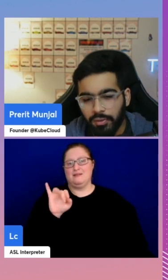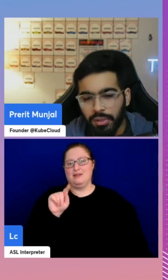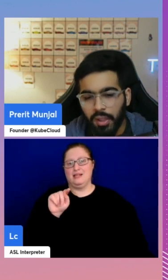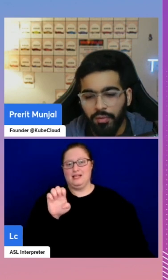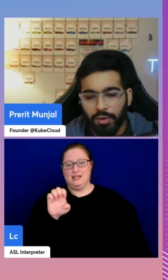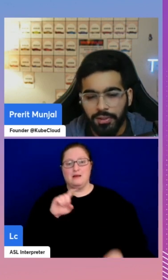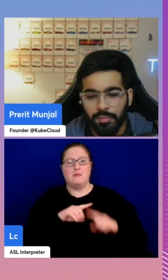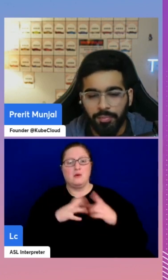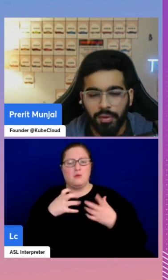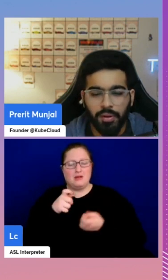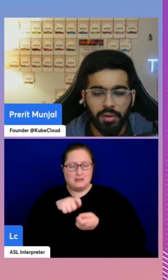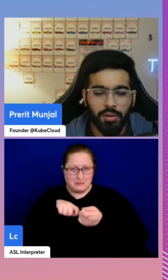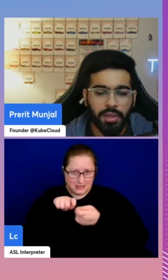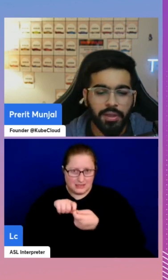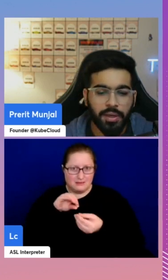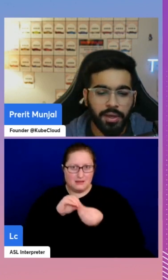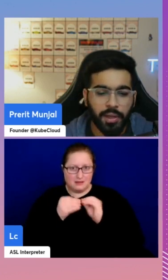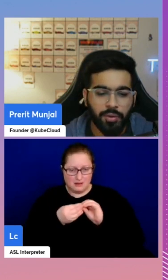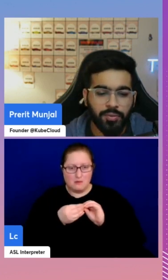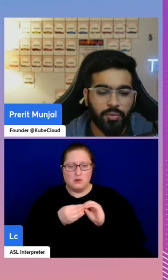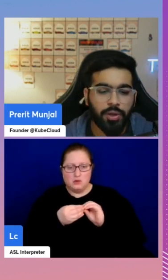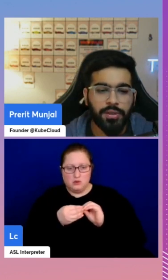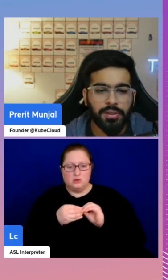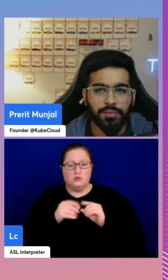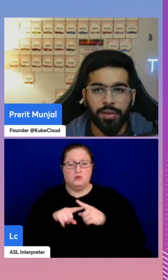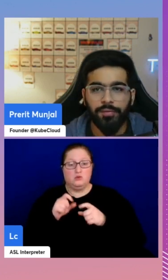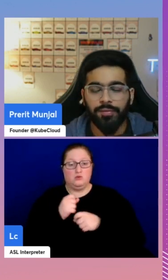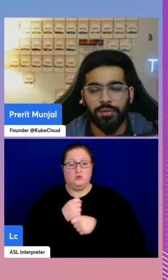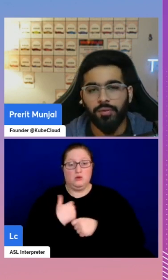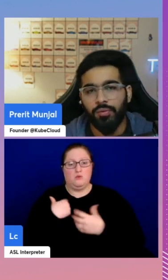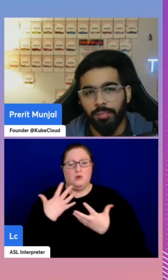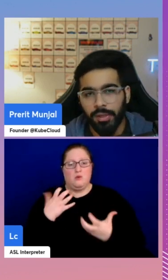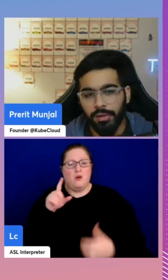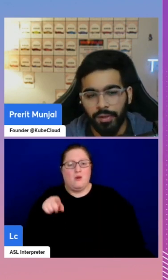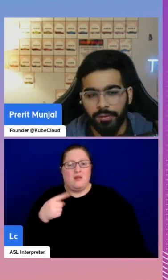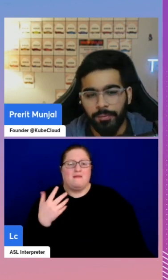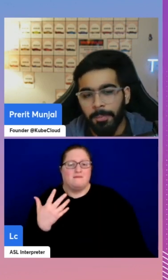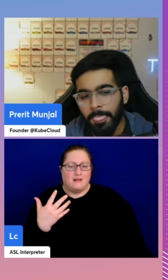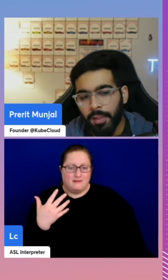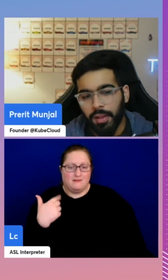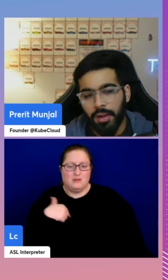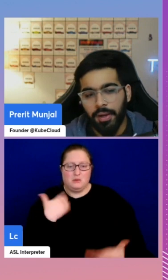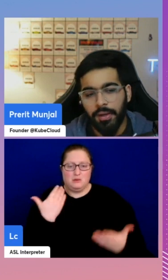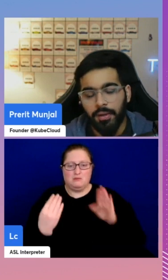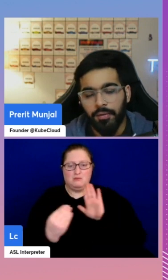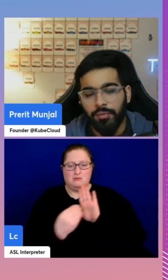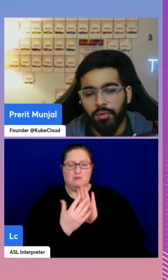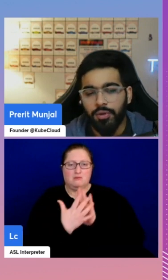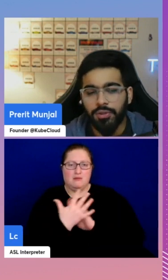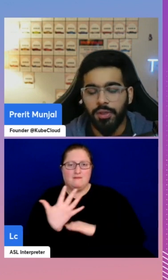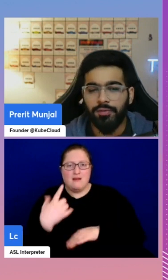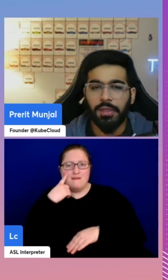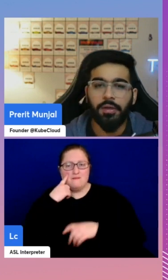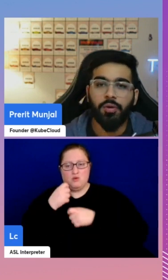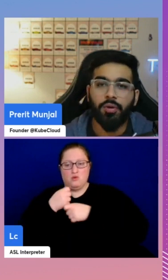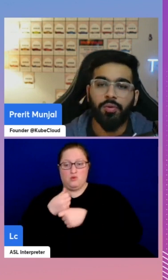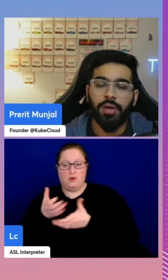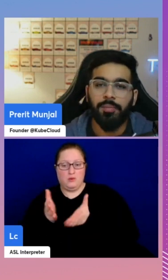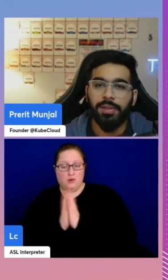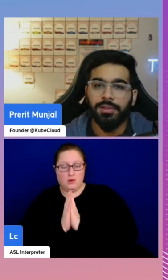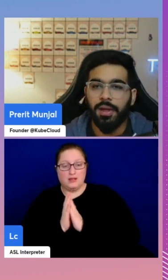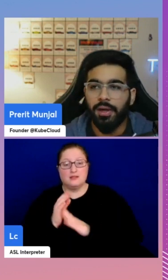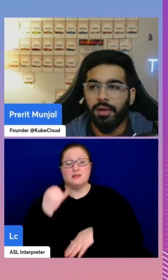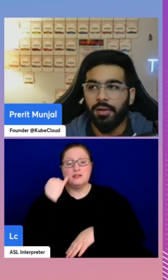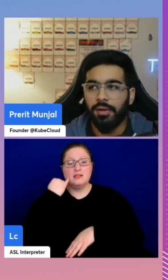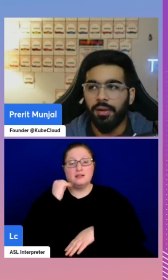certain values. For example, in create request we wanted just 5, so we made it 5. And force, if set to true,